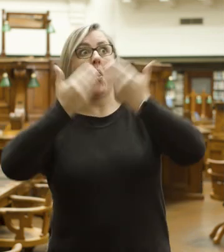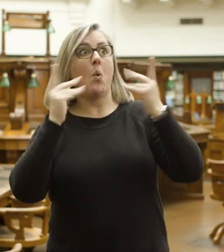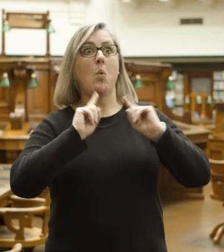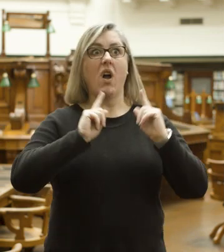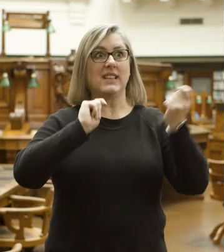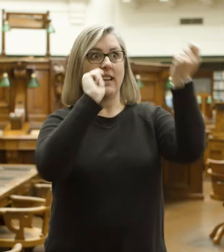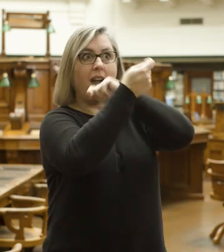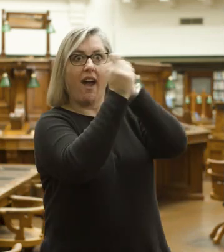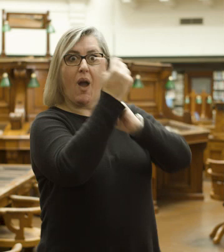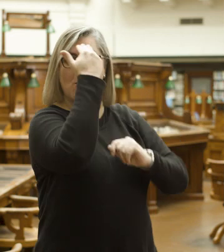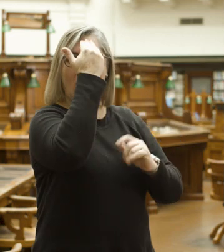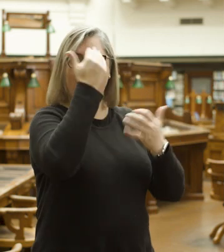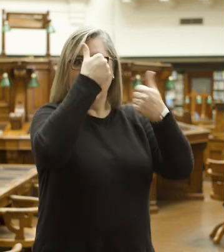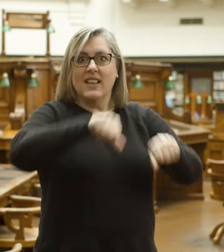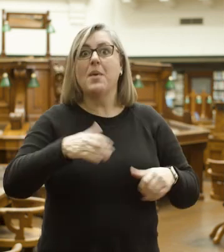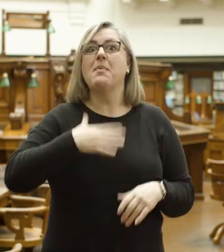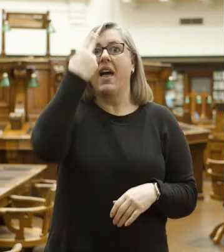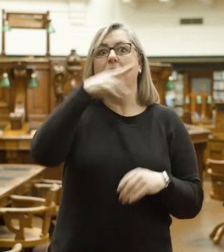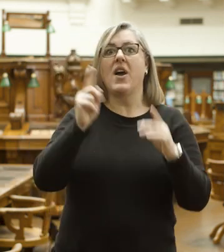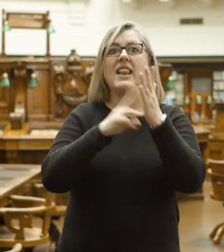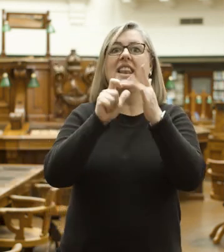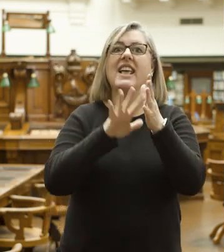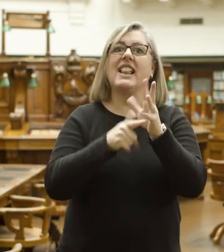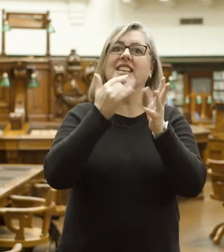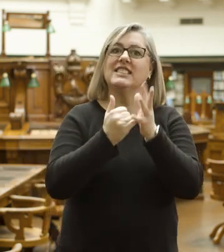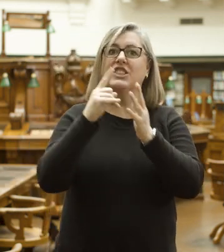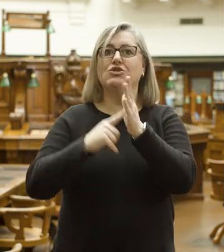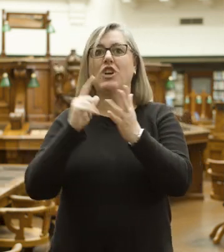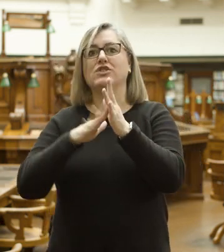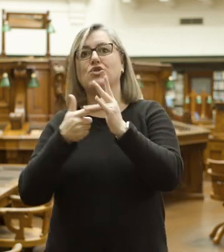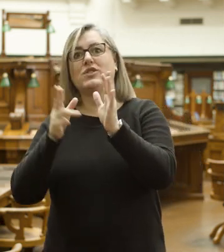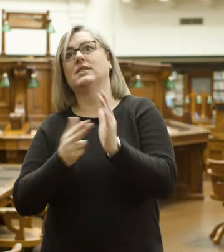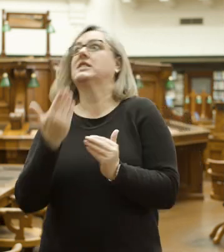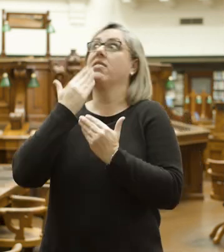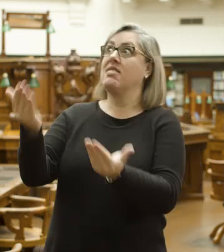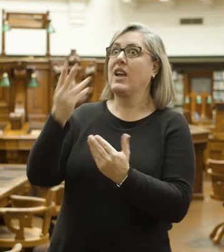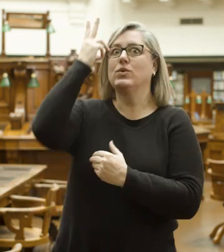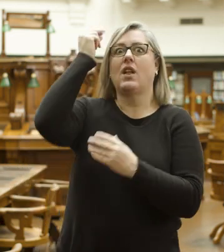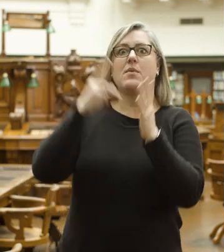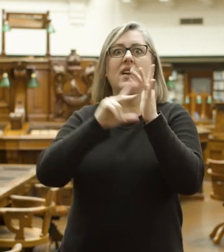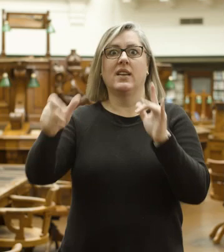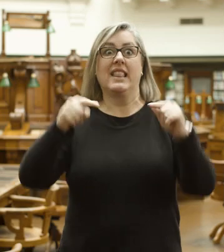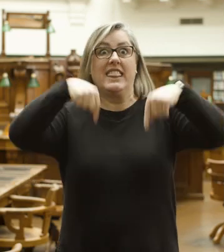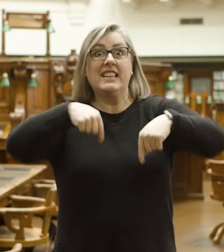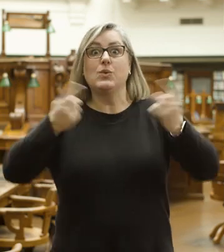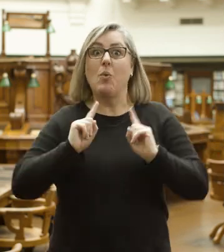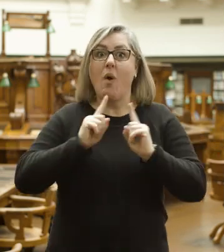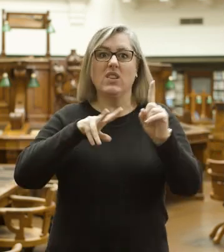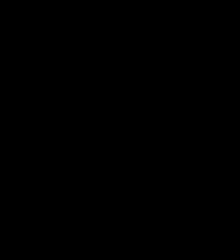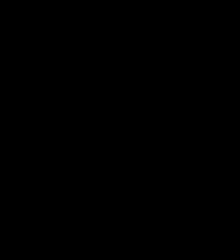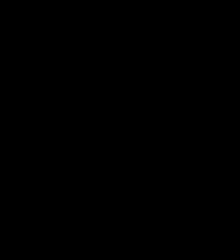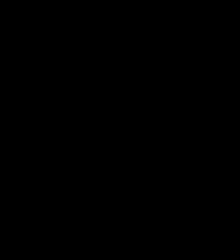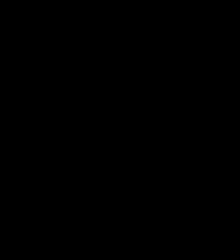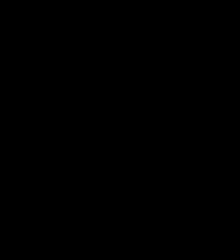some neurons. My name is Nicholas J. Johnson, and thanks to the State Library of Victoria, this has been Deceptology.